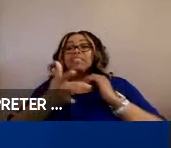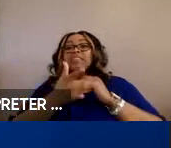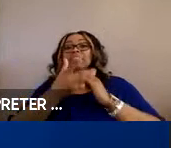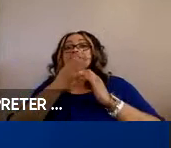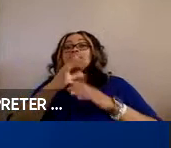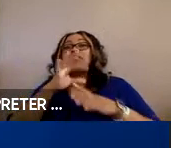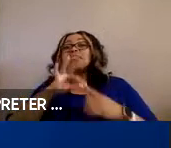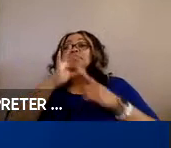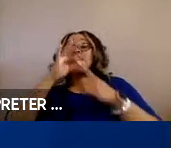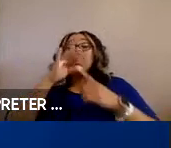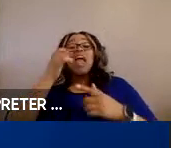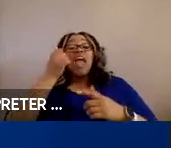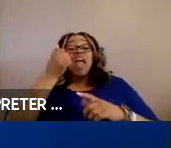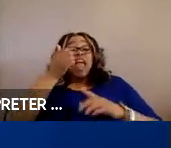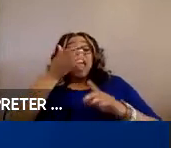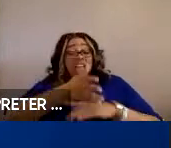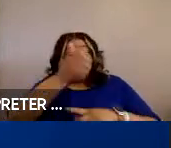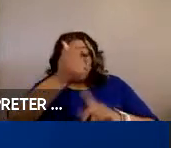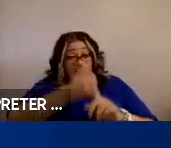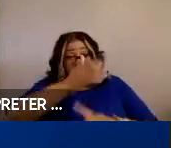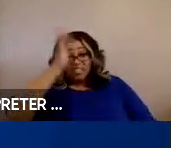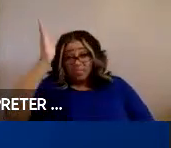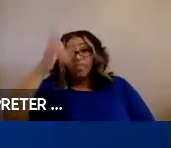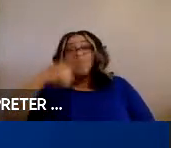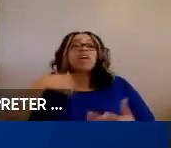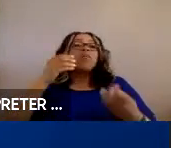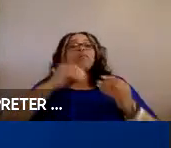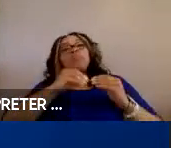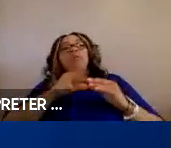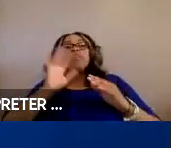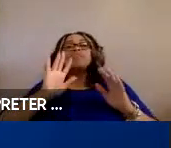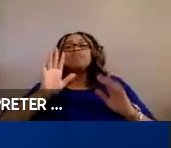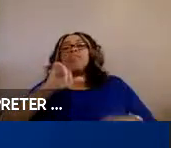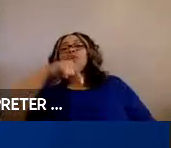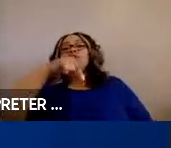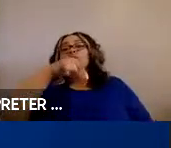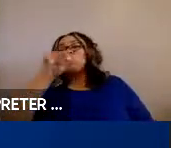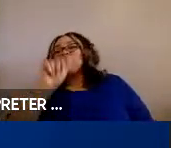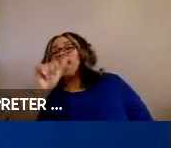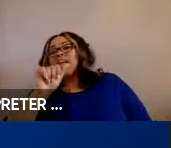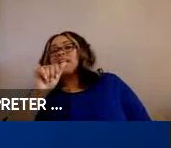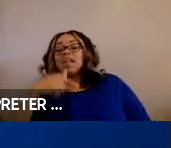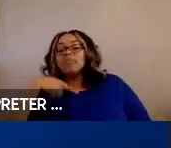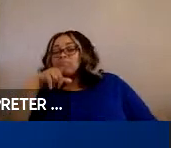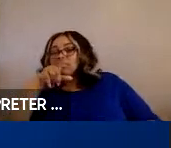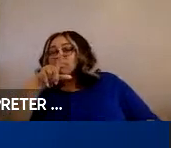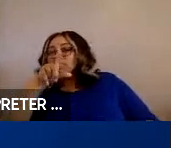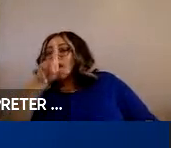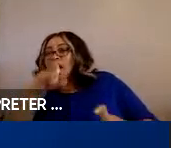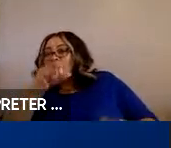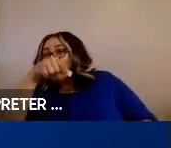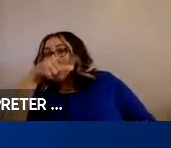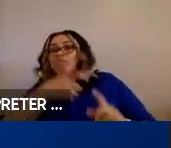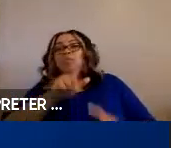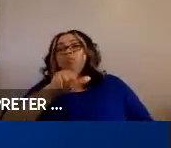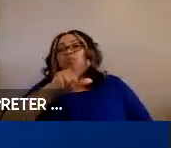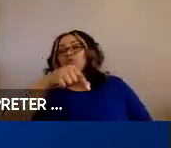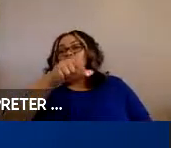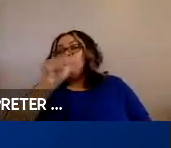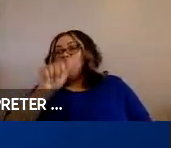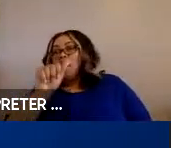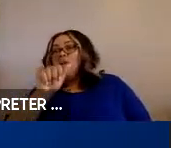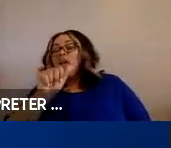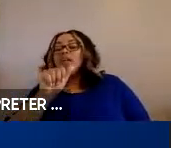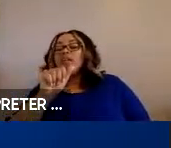our presentations, we're going to move into a kind of a moderated question mode where I'll be asking questions from the Q&A section.